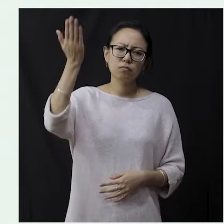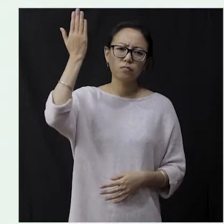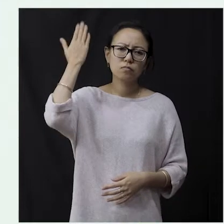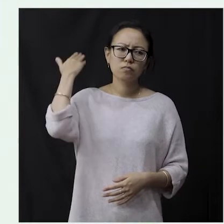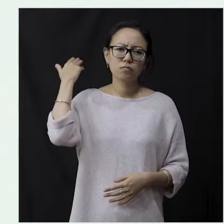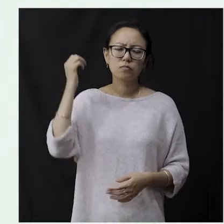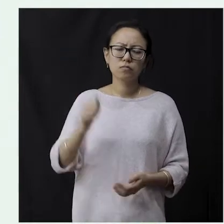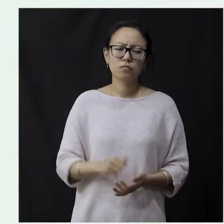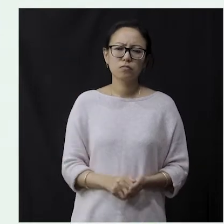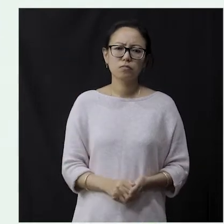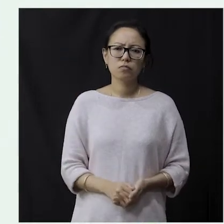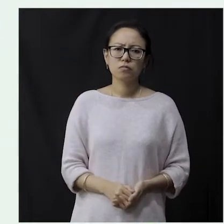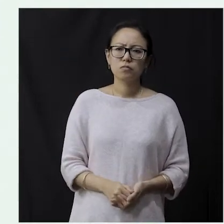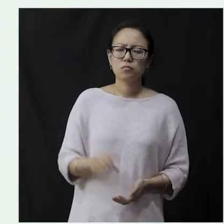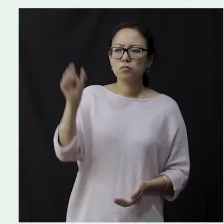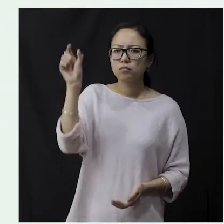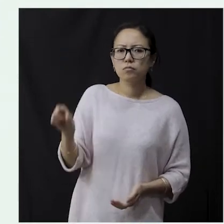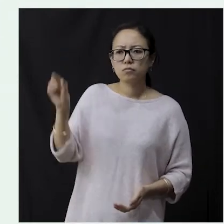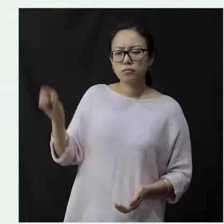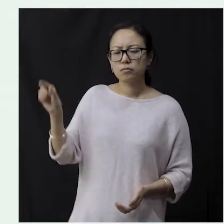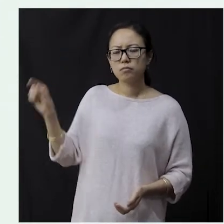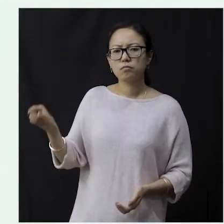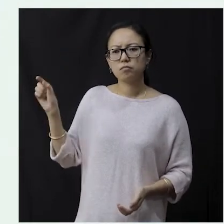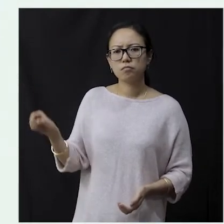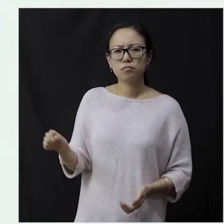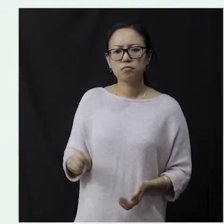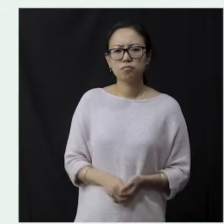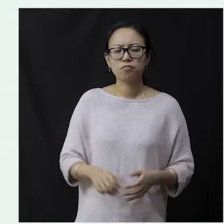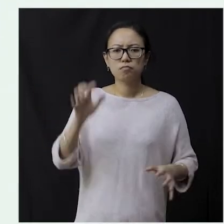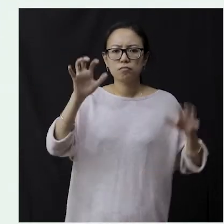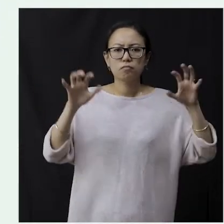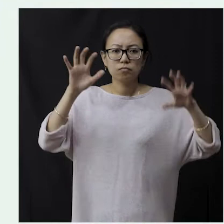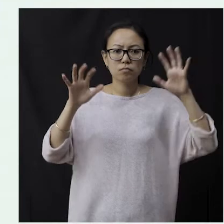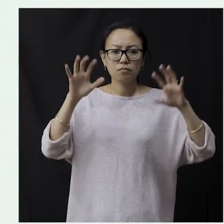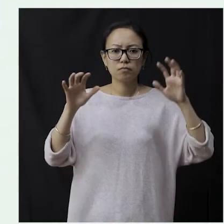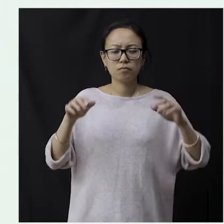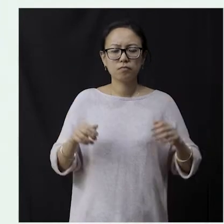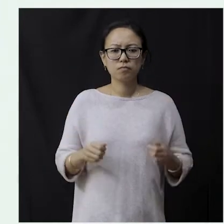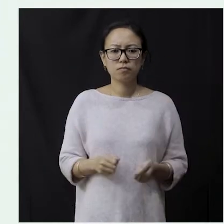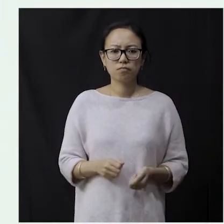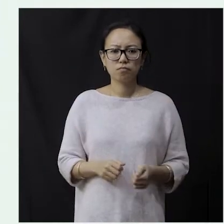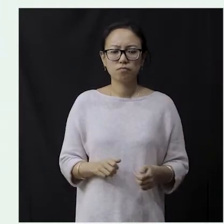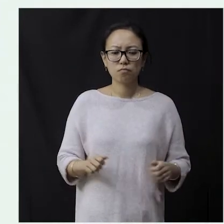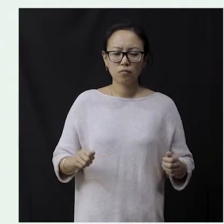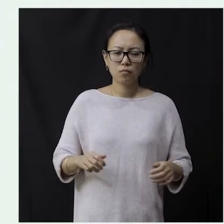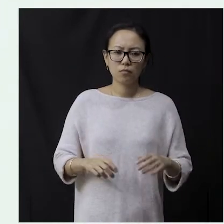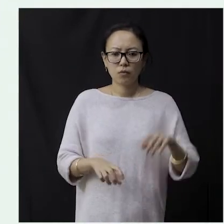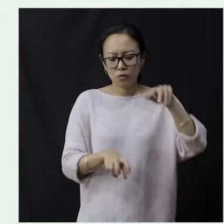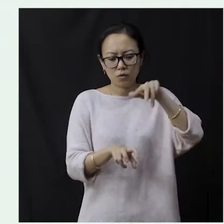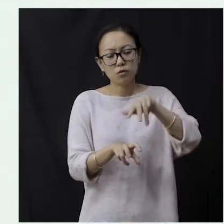what happens is people travel on animals, okay, by sitting on top of the animals